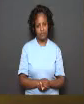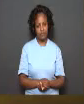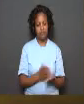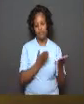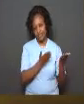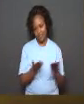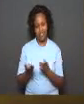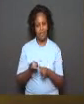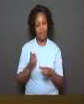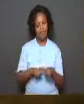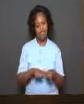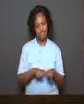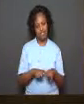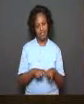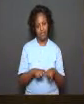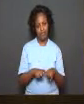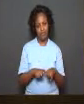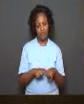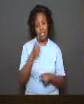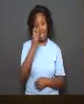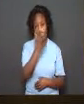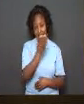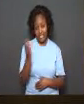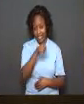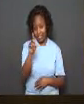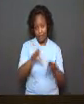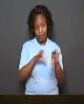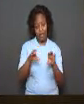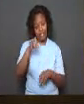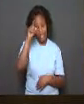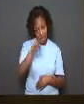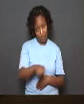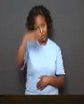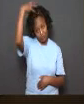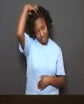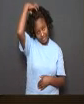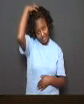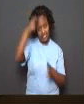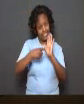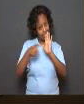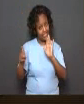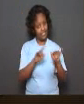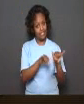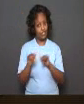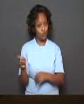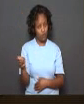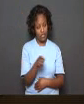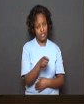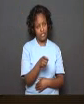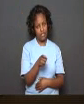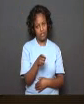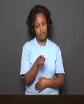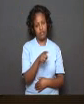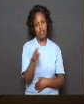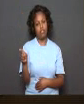Welcome back. One thing you could do to promote government transparency is